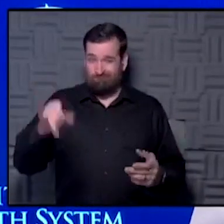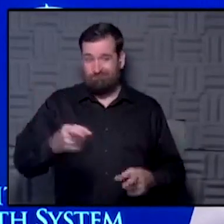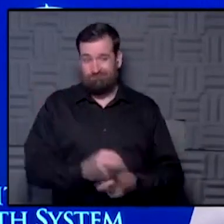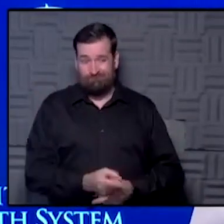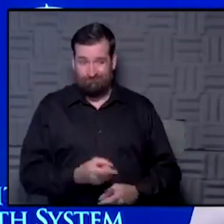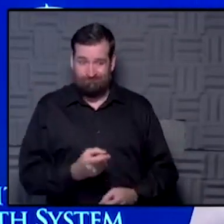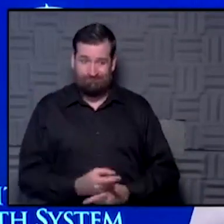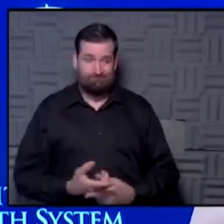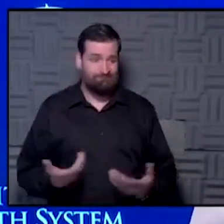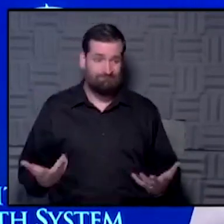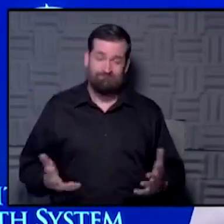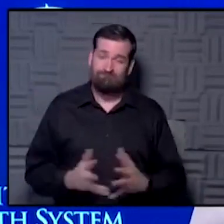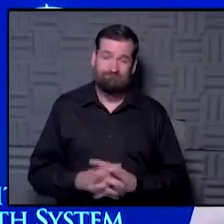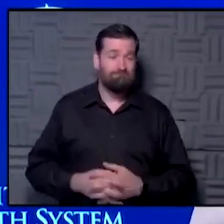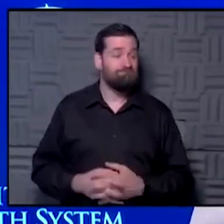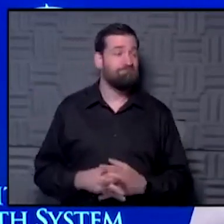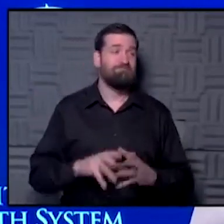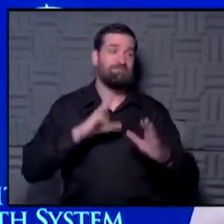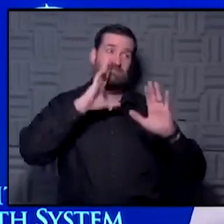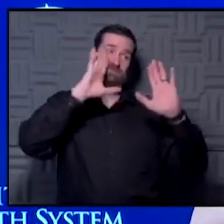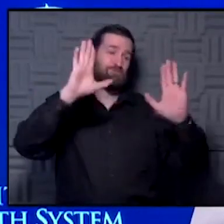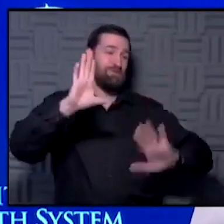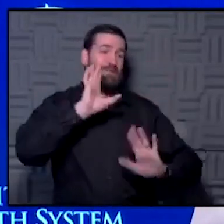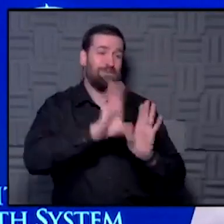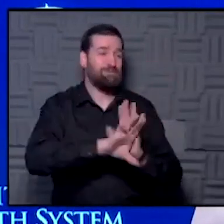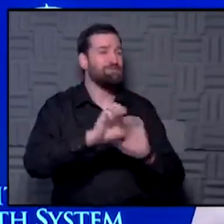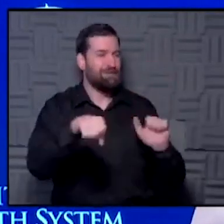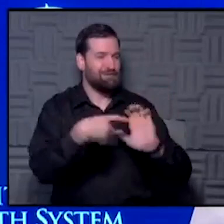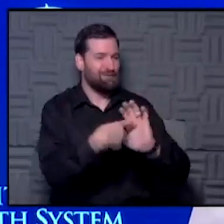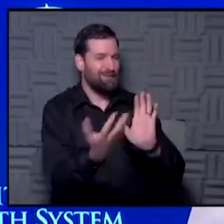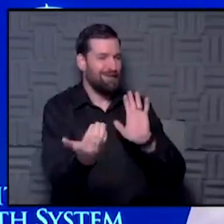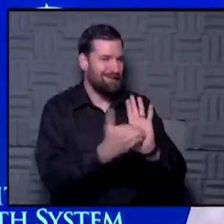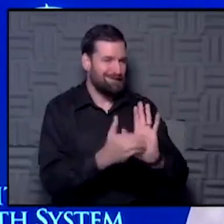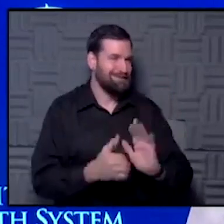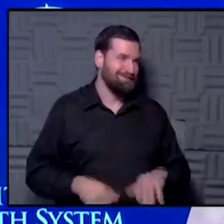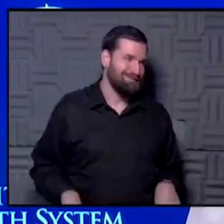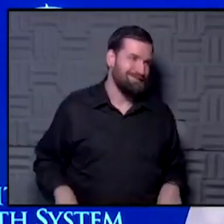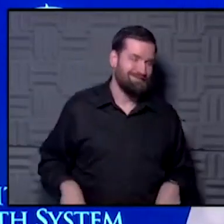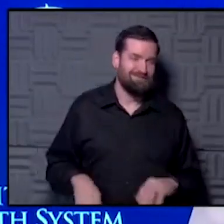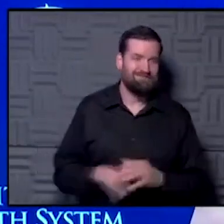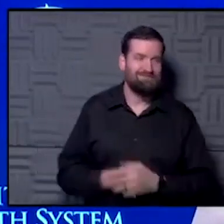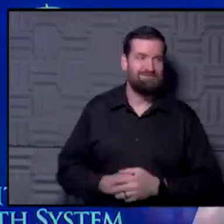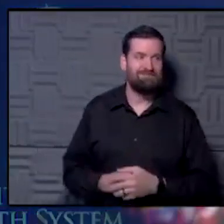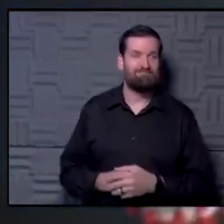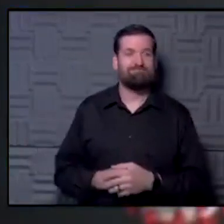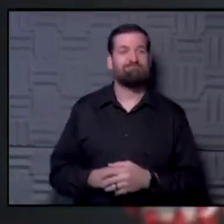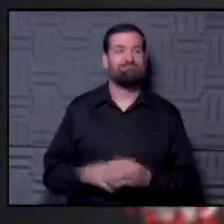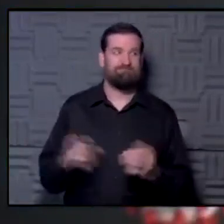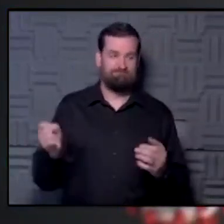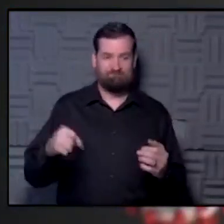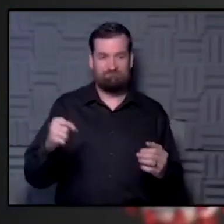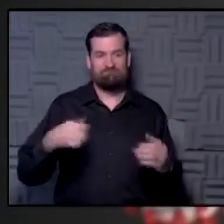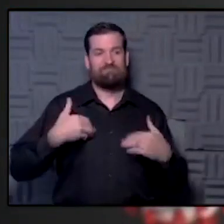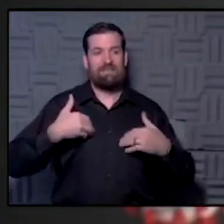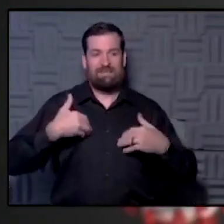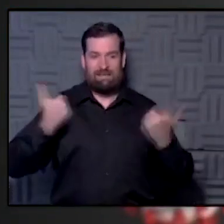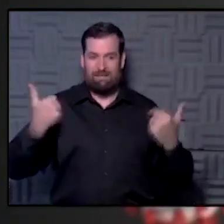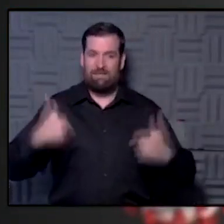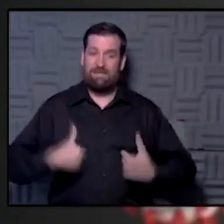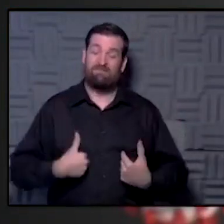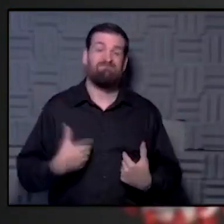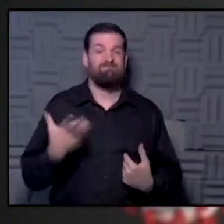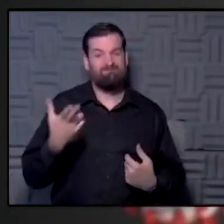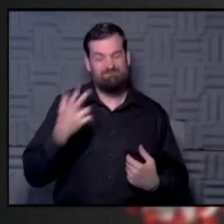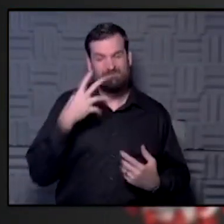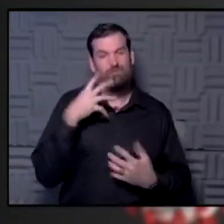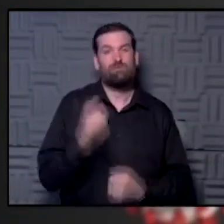worry. This is a great picture. You can put that back. What me worry. Yeah, that's my young me. And trust me, as a teenager, I